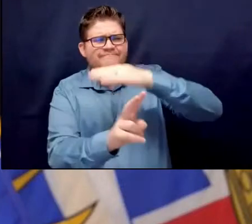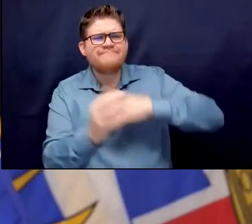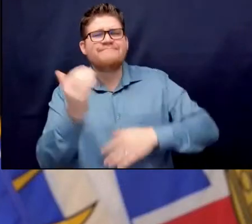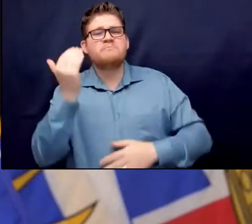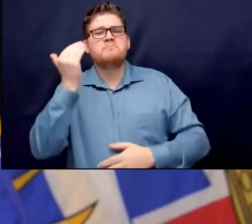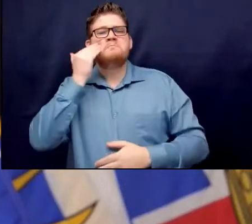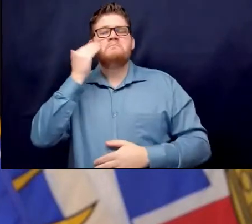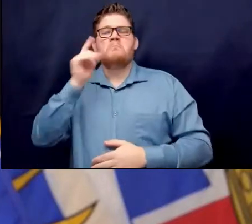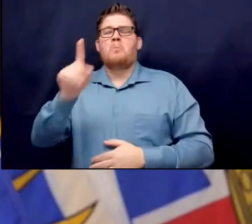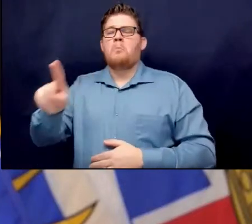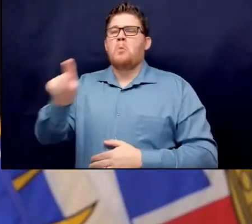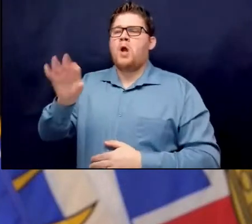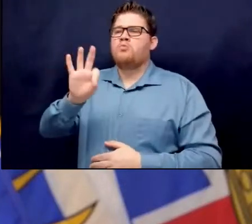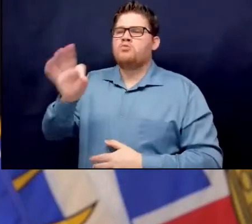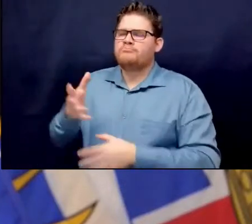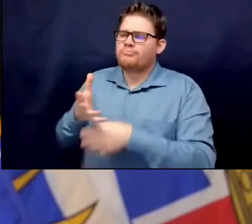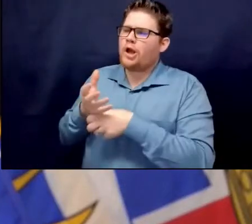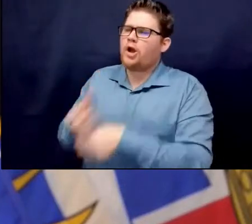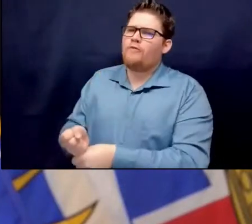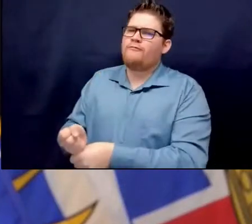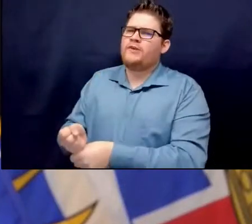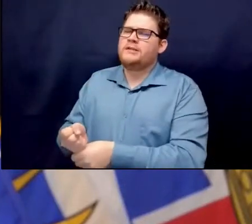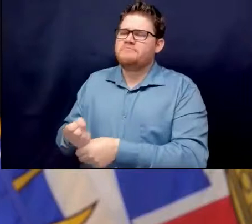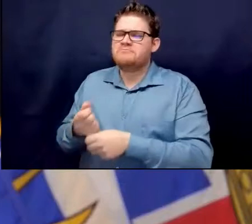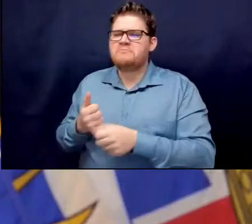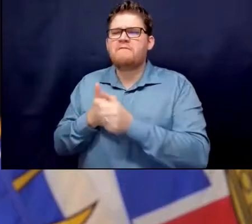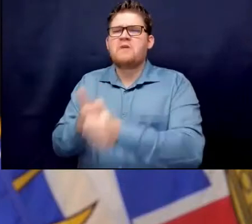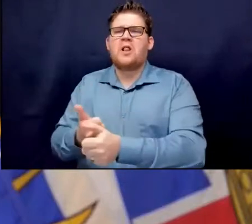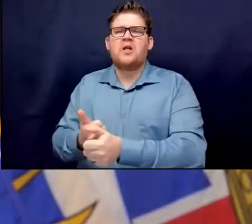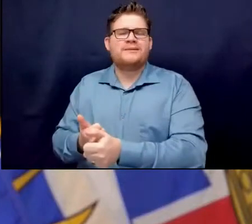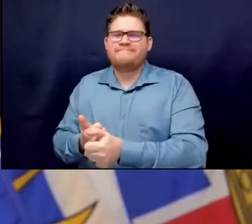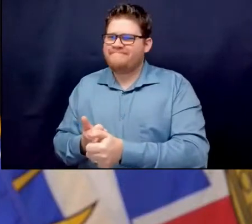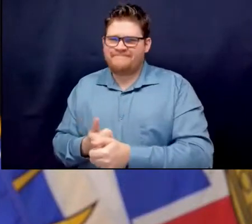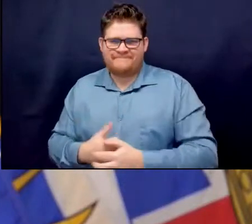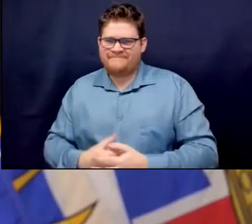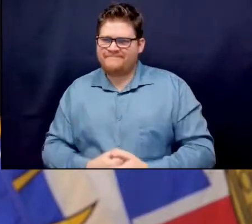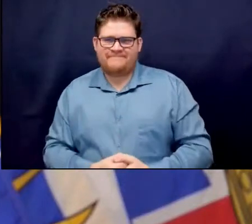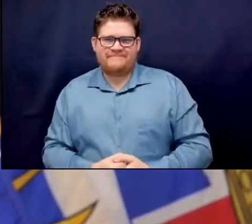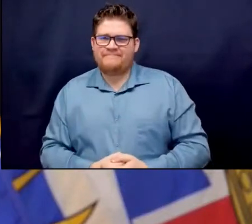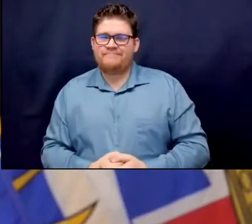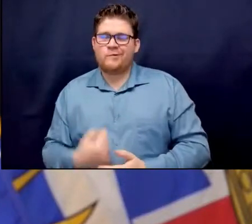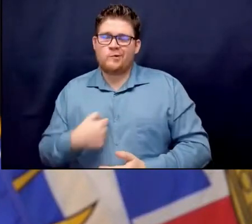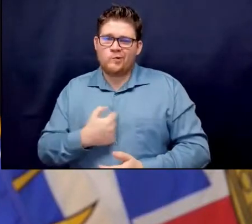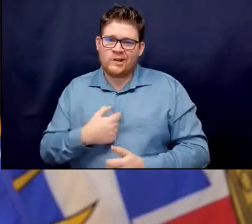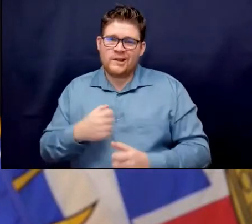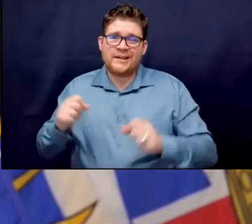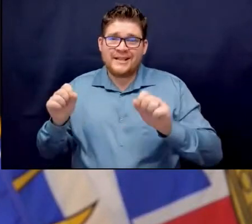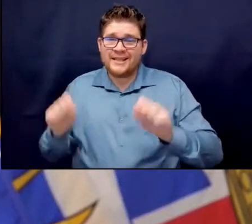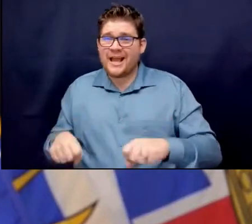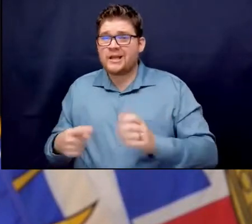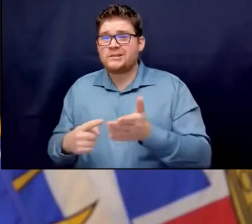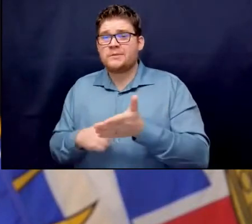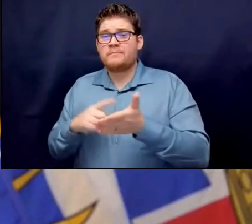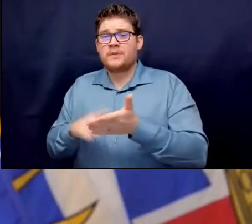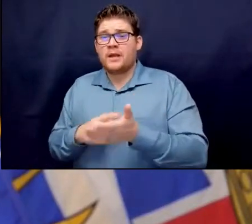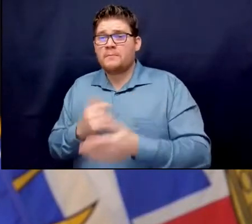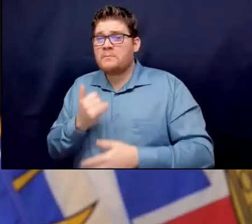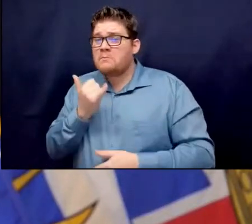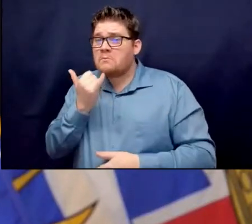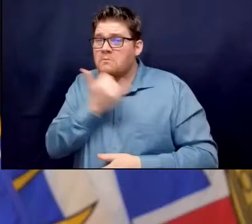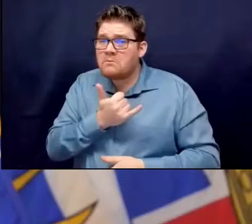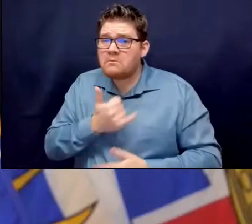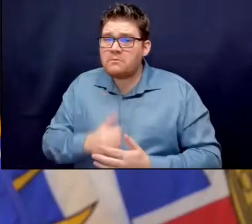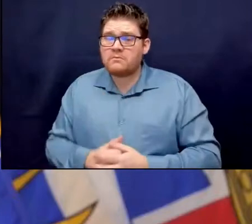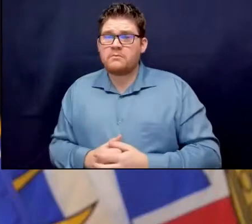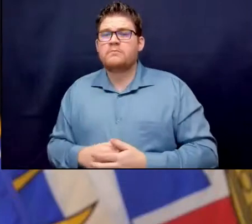so, yes, we've been working with our modeling team. There's several modeling teams across the country. And that's why we try and do things,